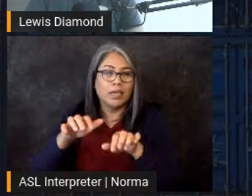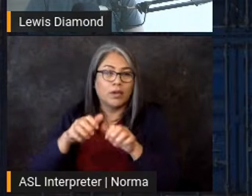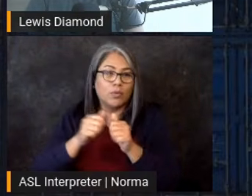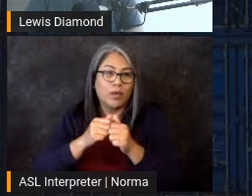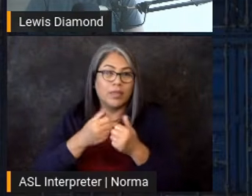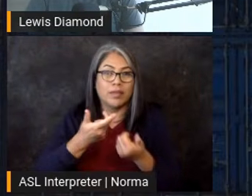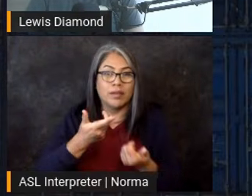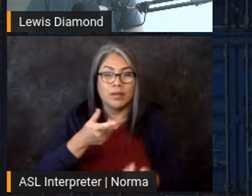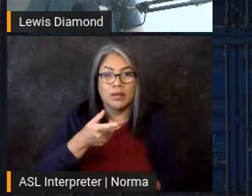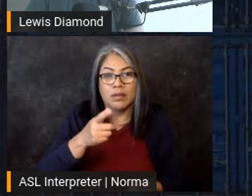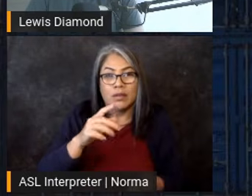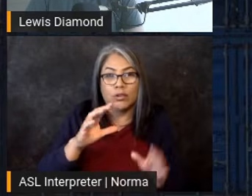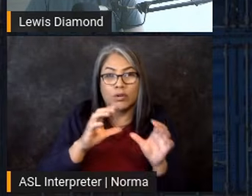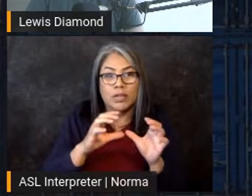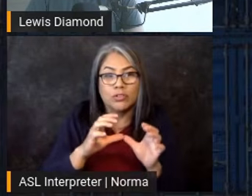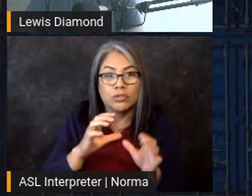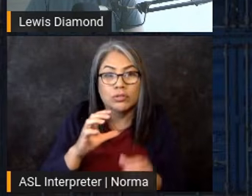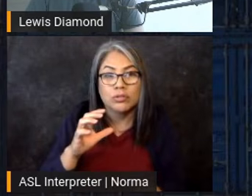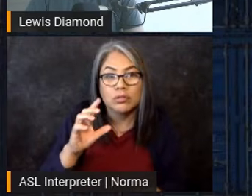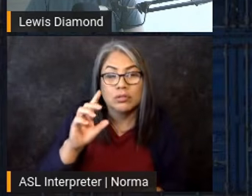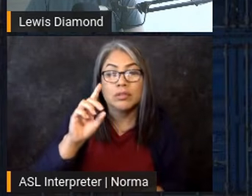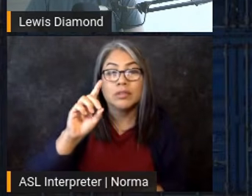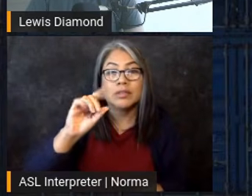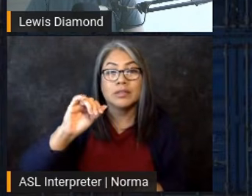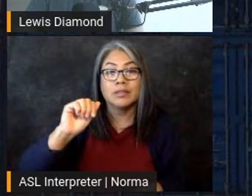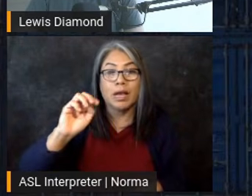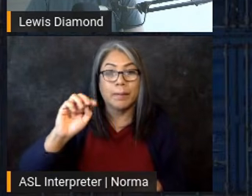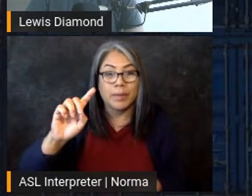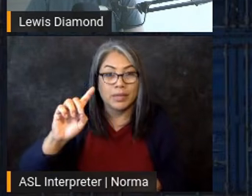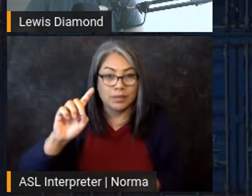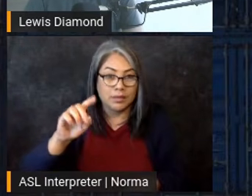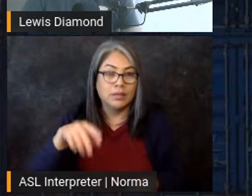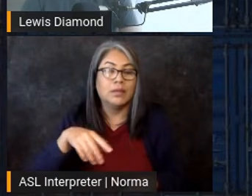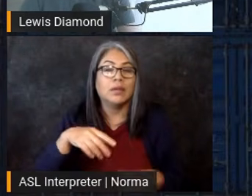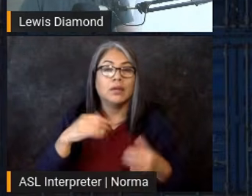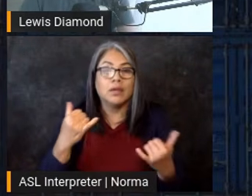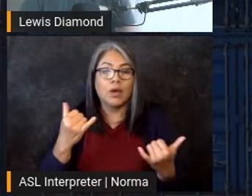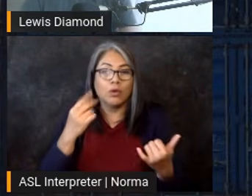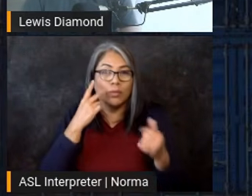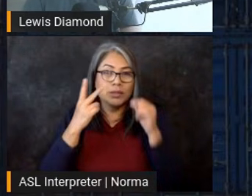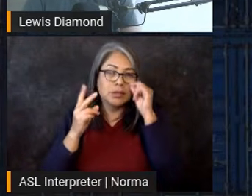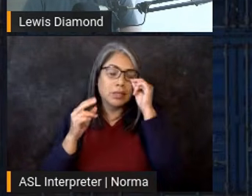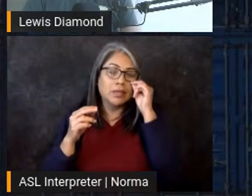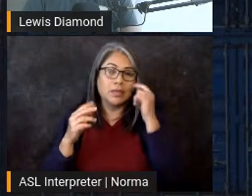credentials, we can see that we can now push to that library Amazon Linux